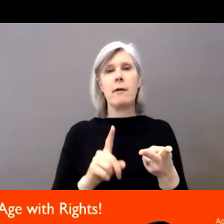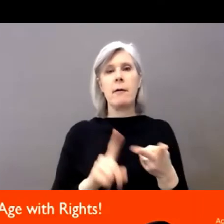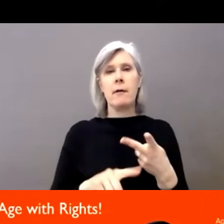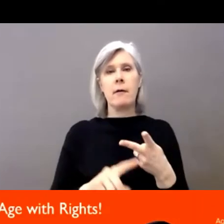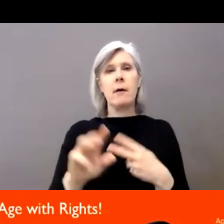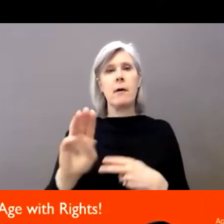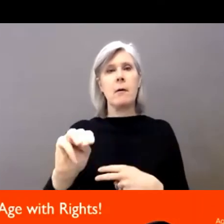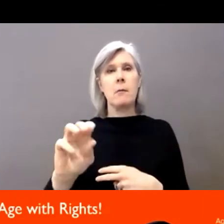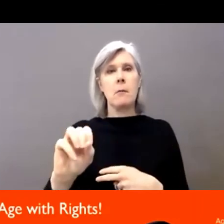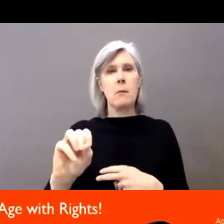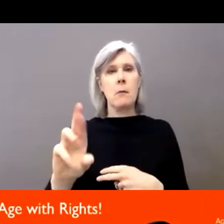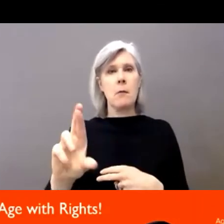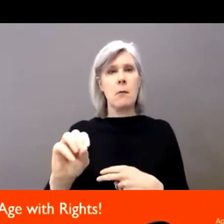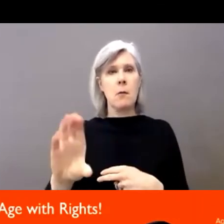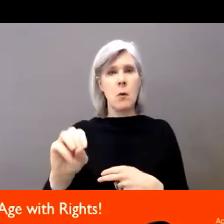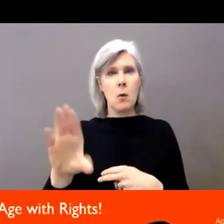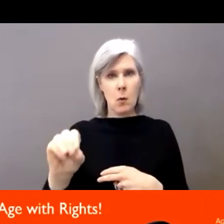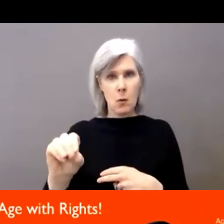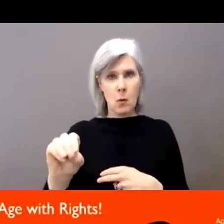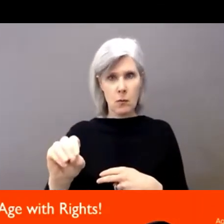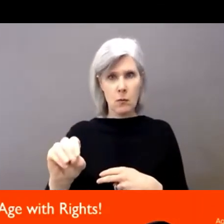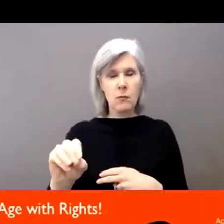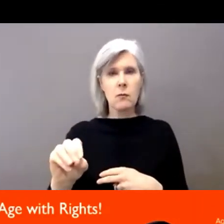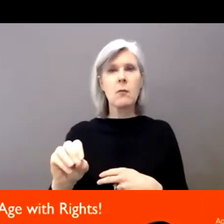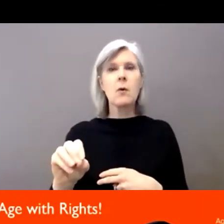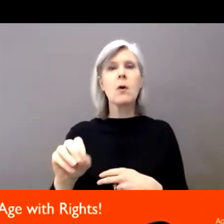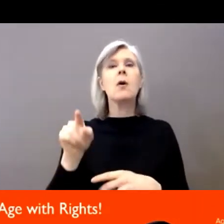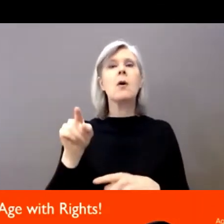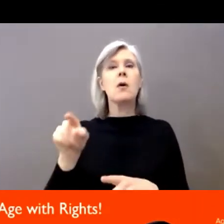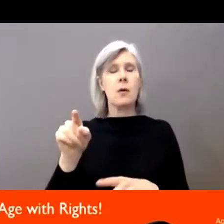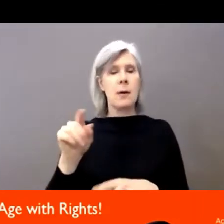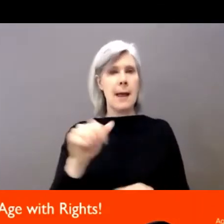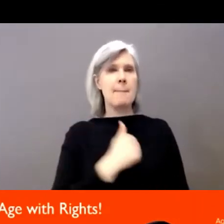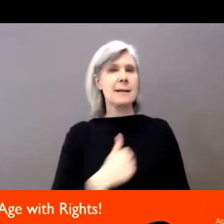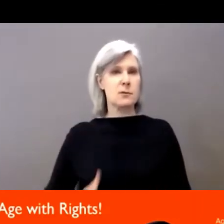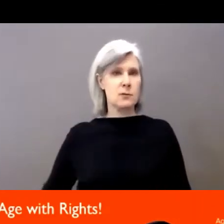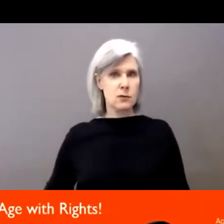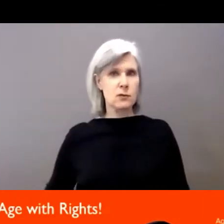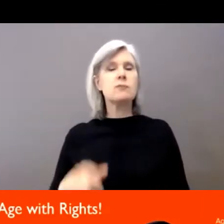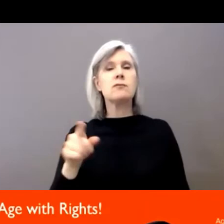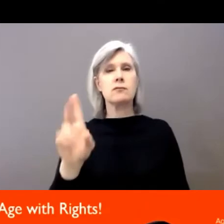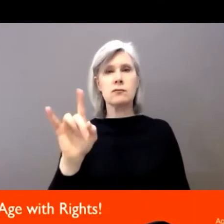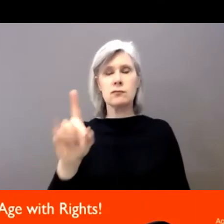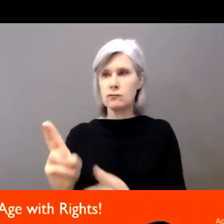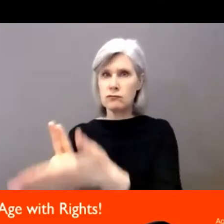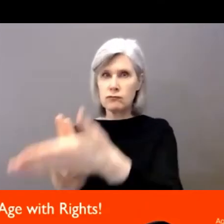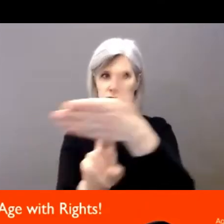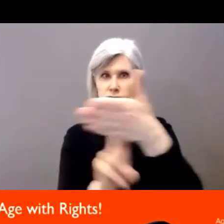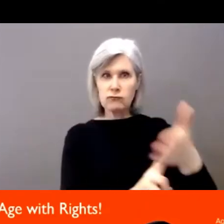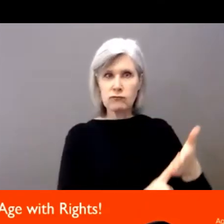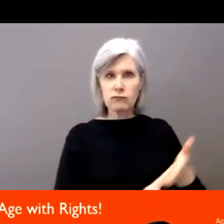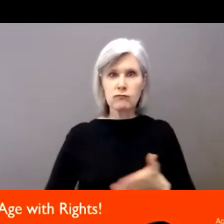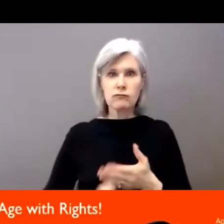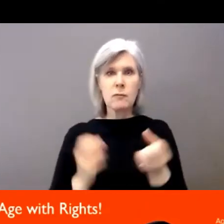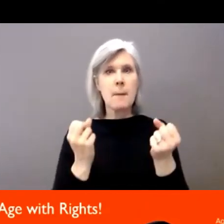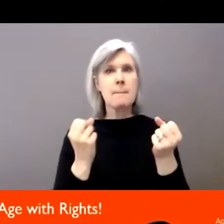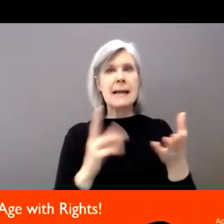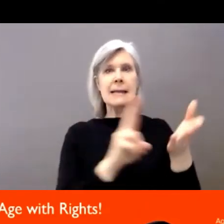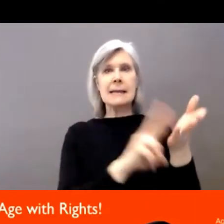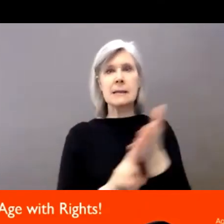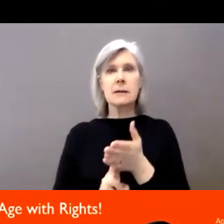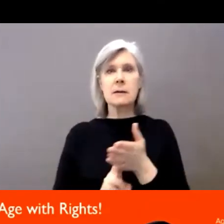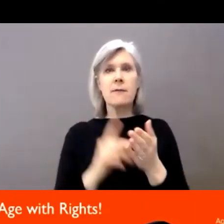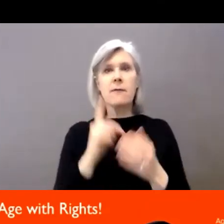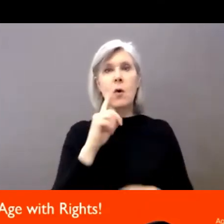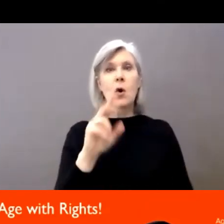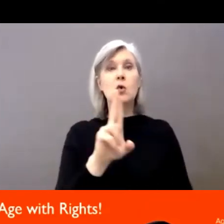Morocco, who along with Canada helped get 148 signatures of United Nations member states on the Secretary